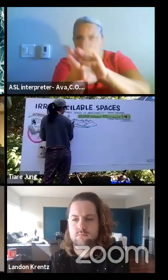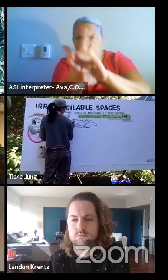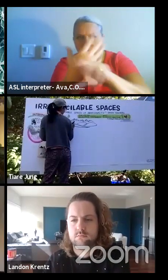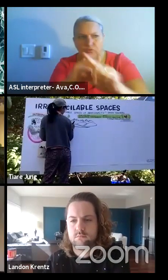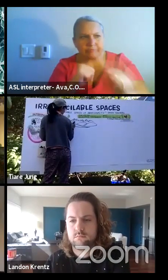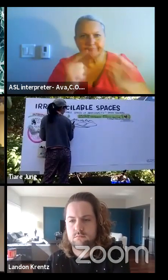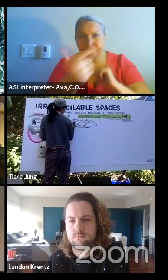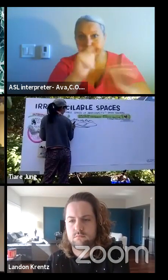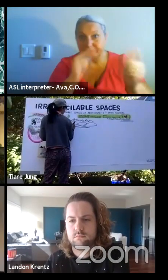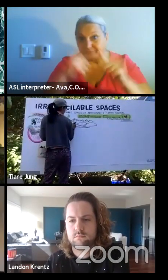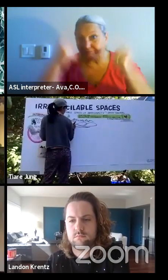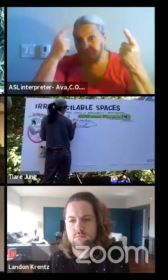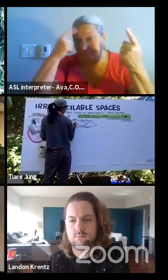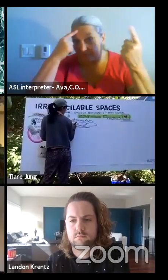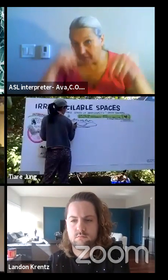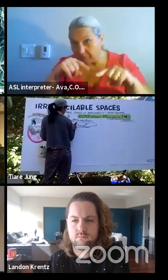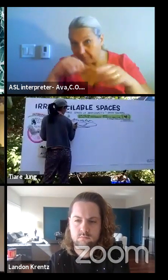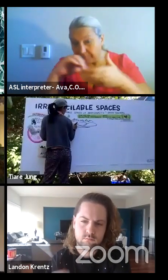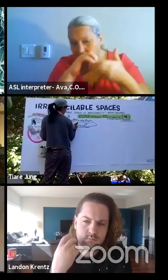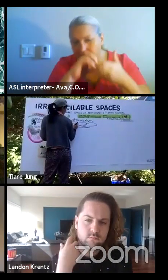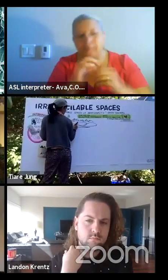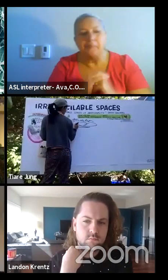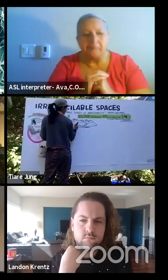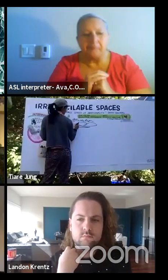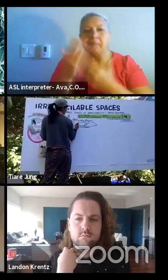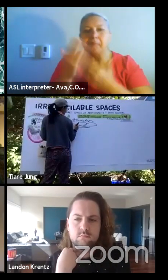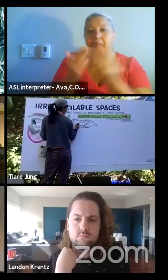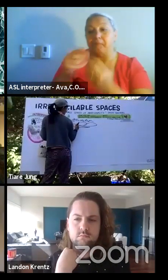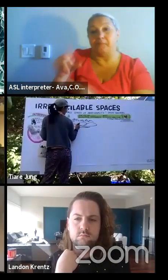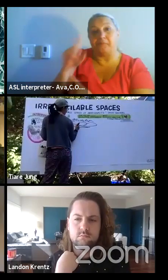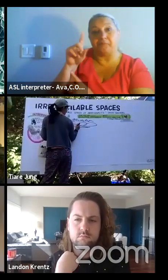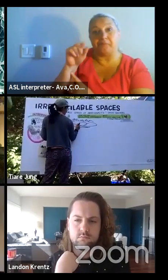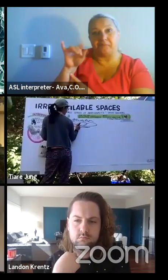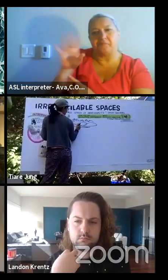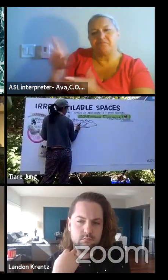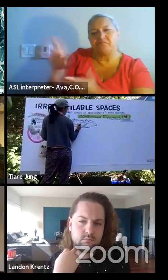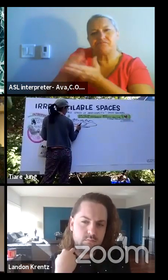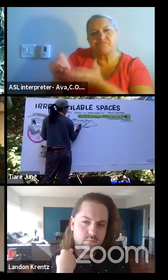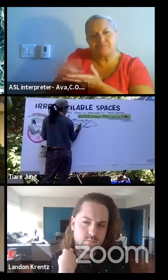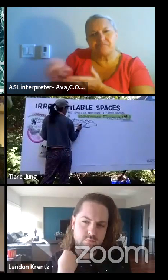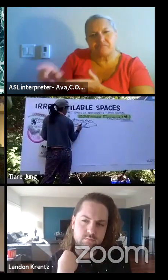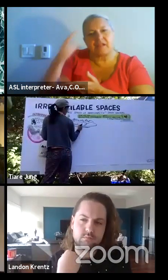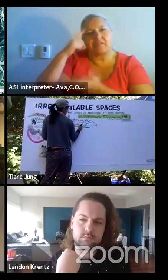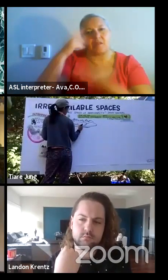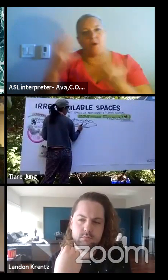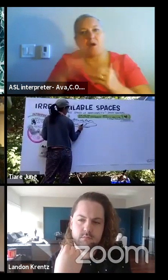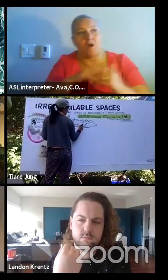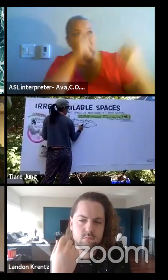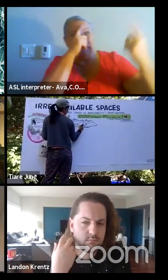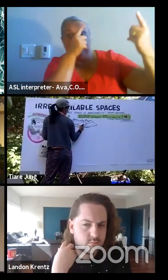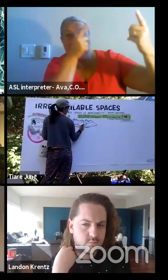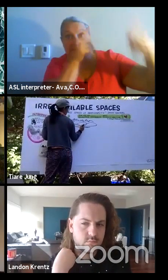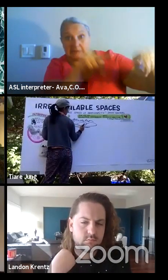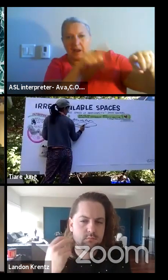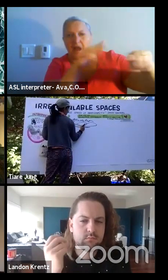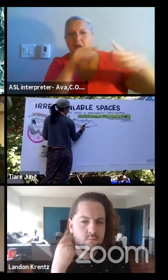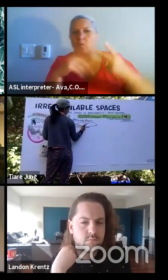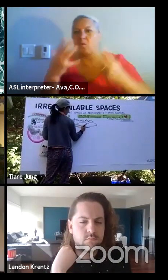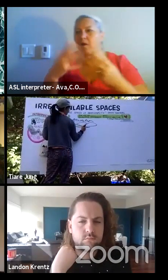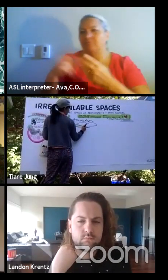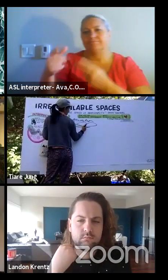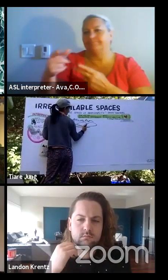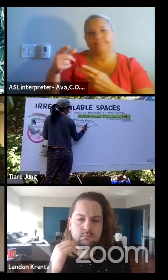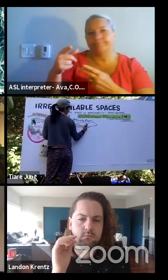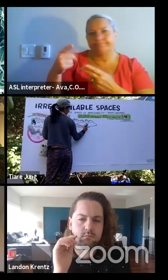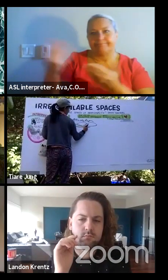In his essay, Imaginary Spaces of Conciliation and Reconciliation, Art,